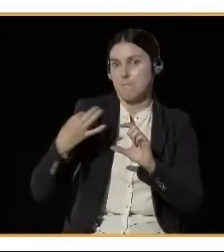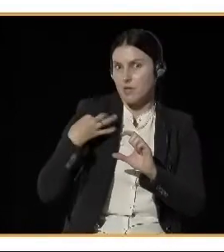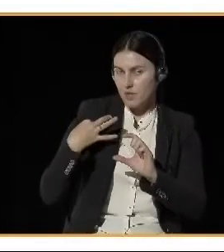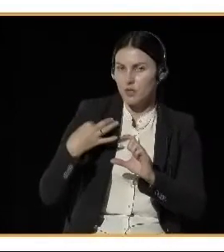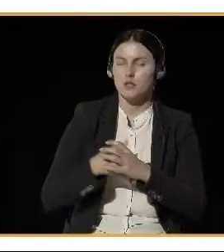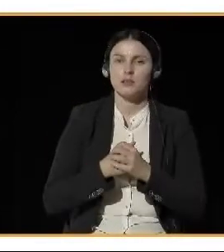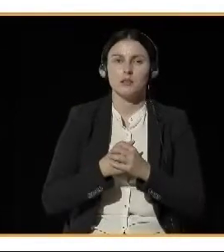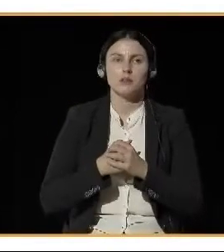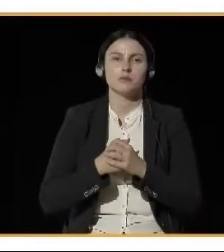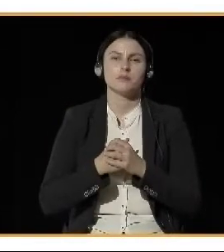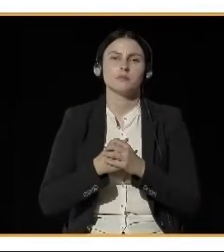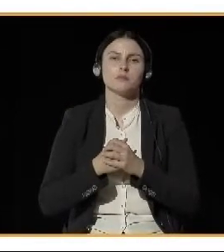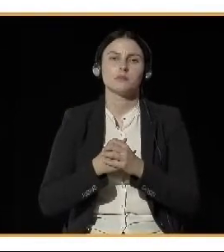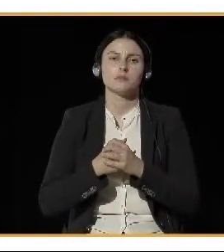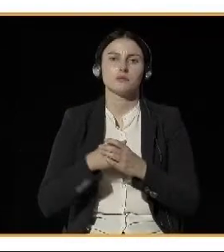sign